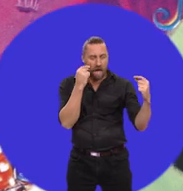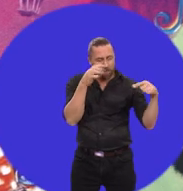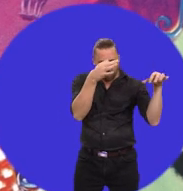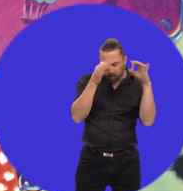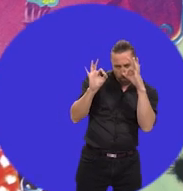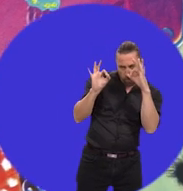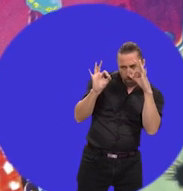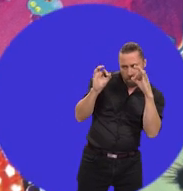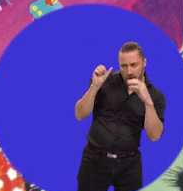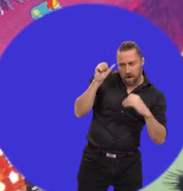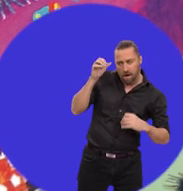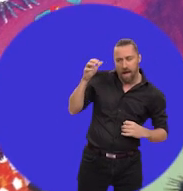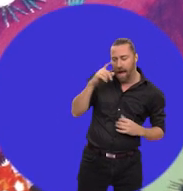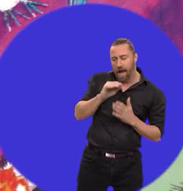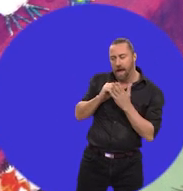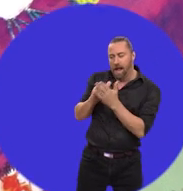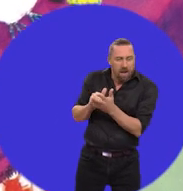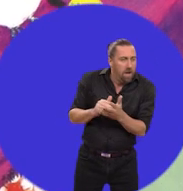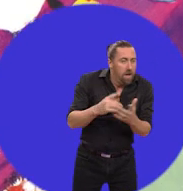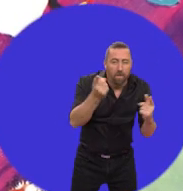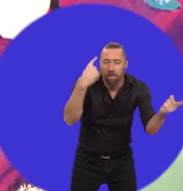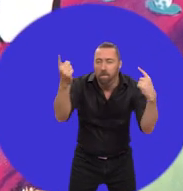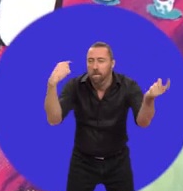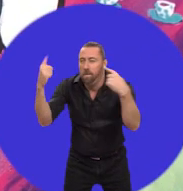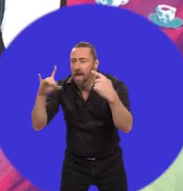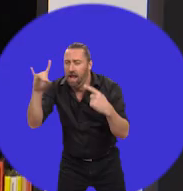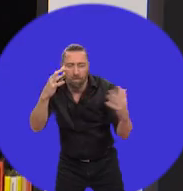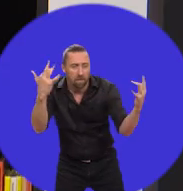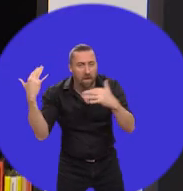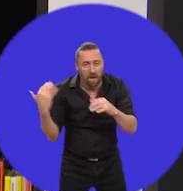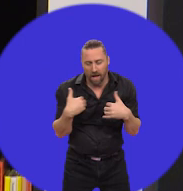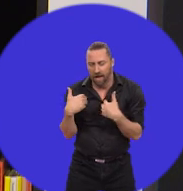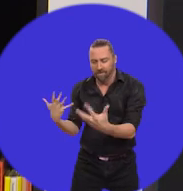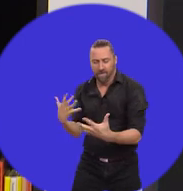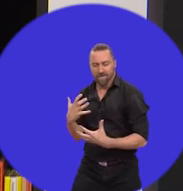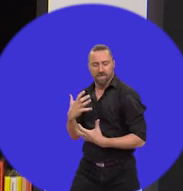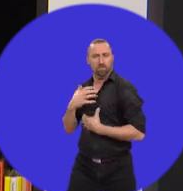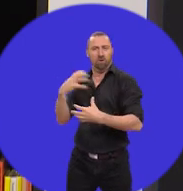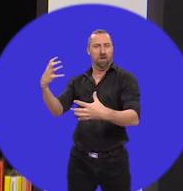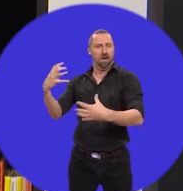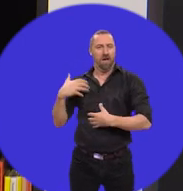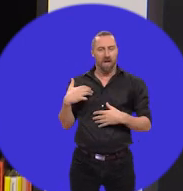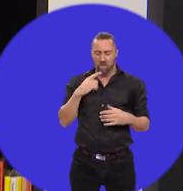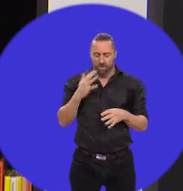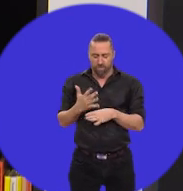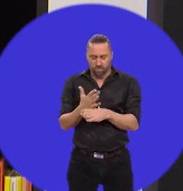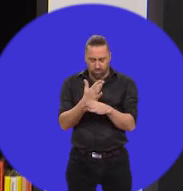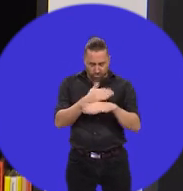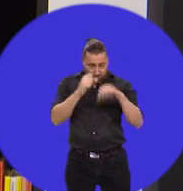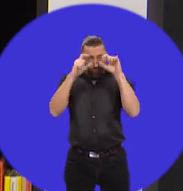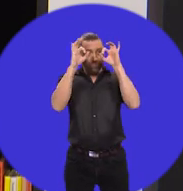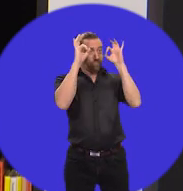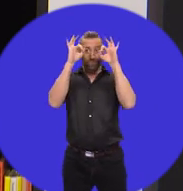do. Cat gathered the friends to prepare a surprise, a treat to make Fish bug out his